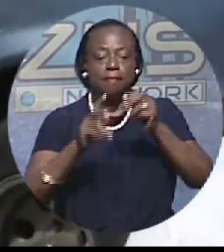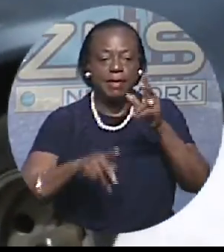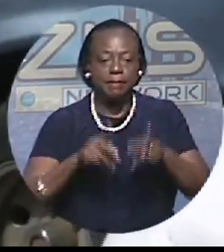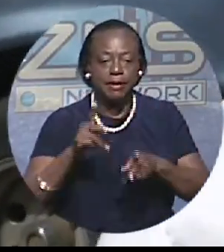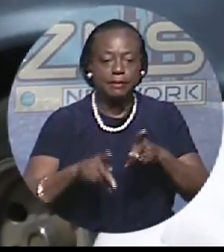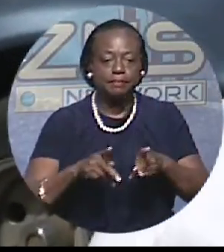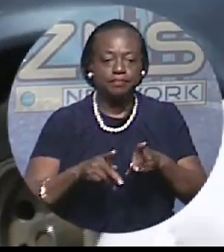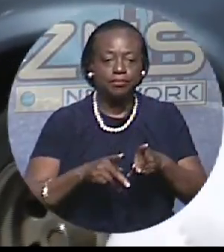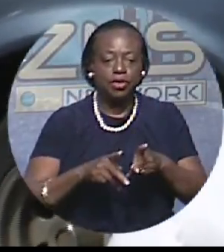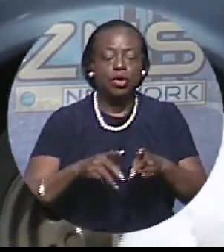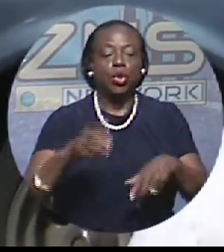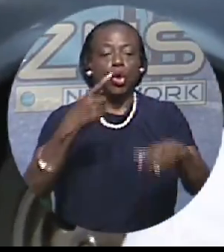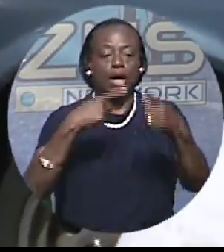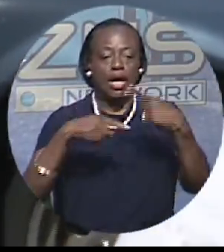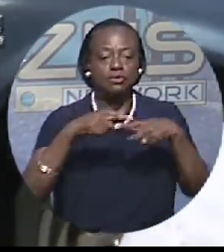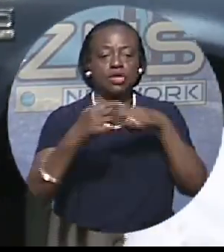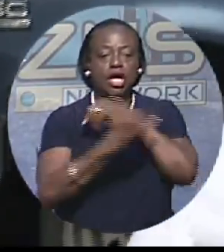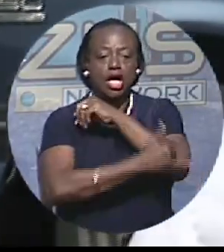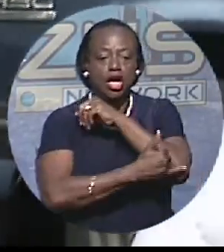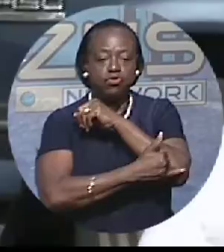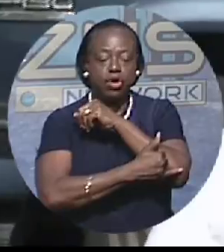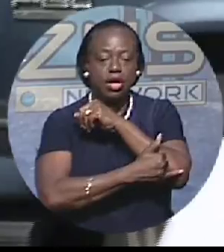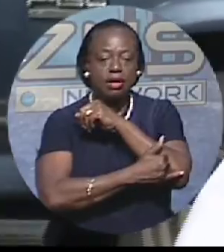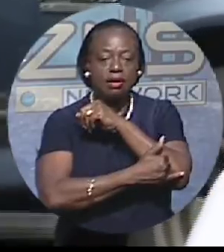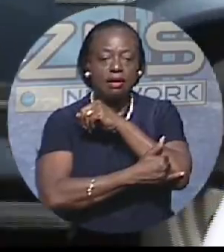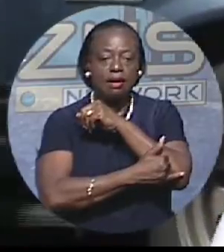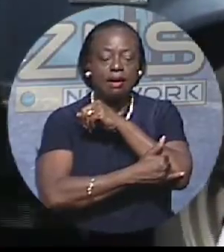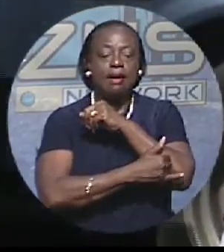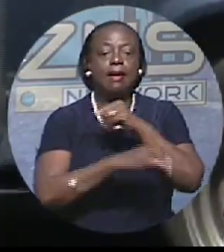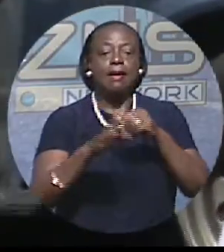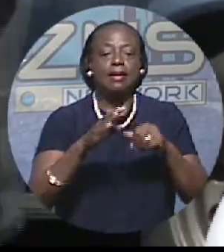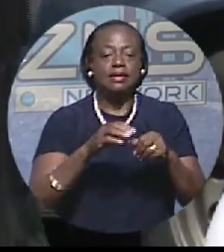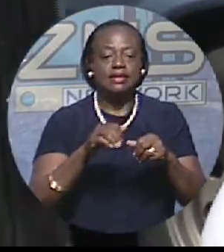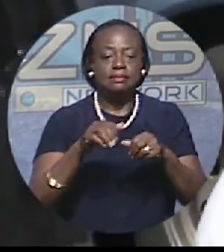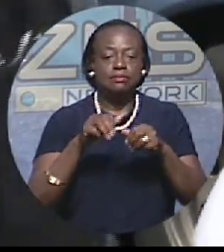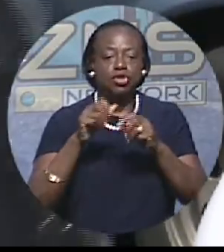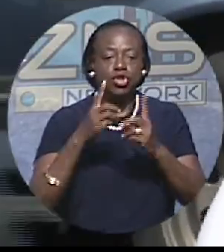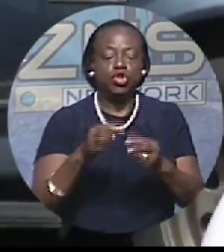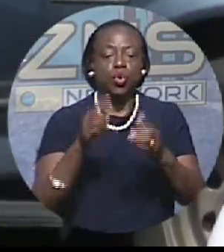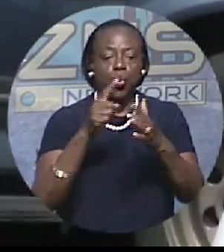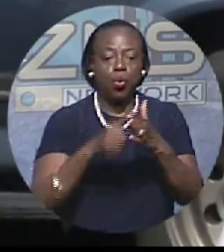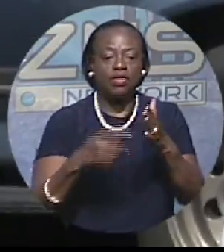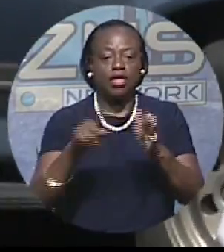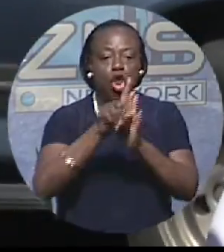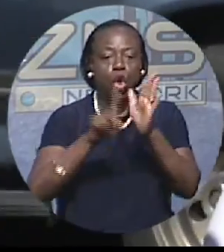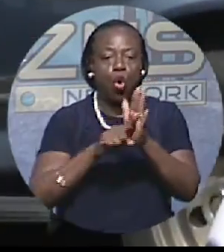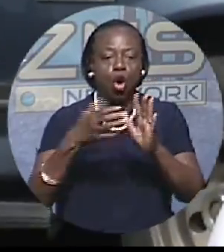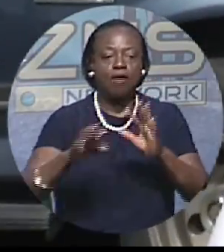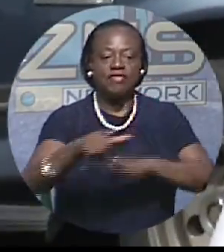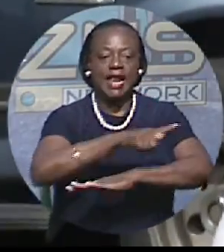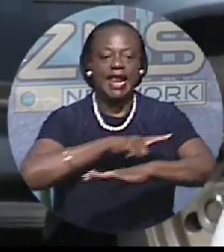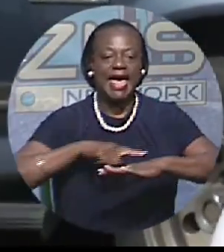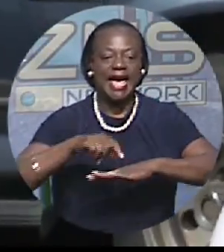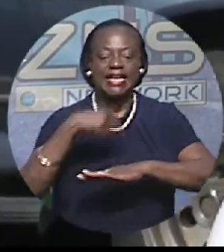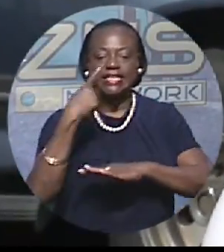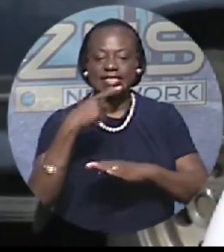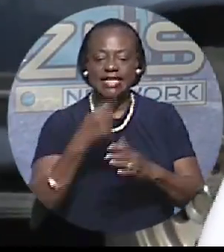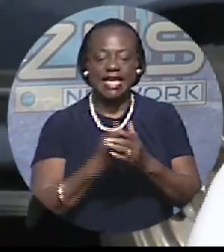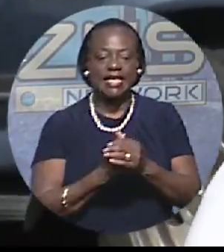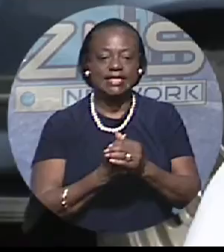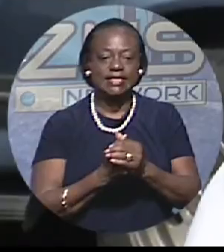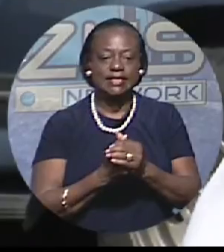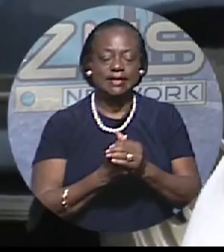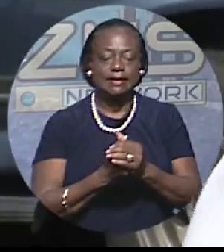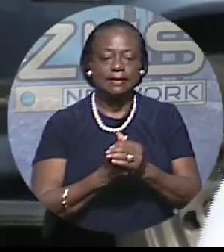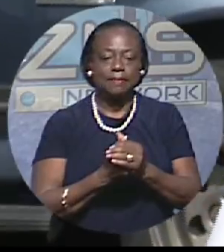go to make these heads of agreement, someone from the labor should be at that table. I'm not talking about the Minister of Labor. I talk about